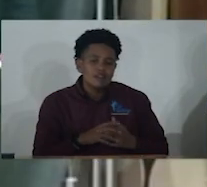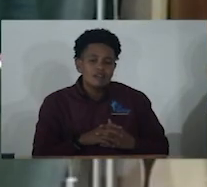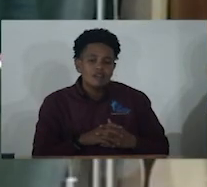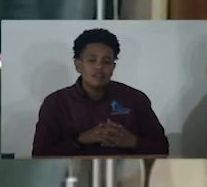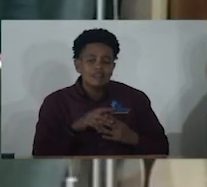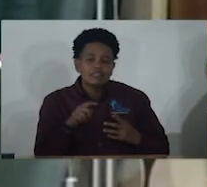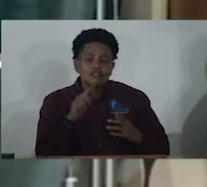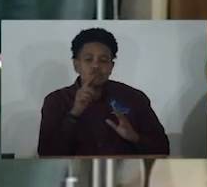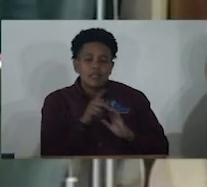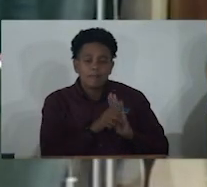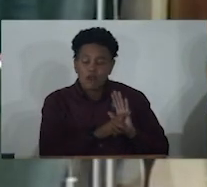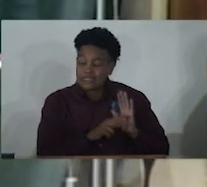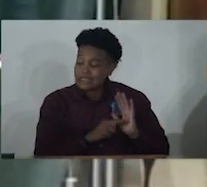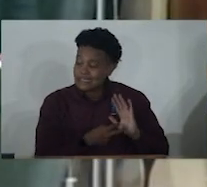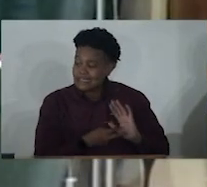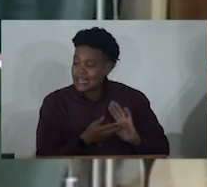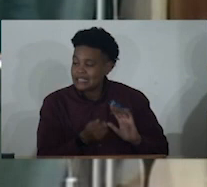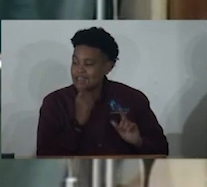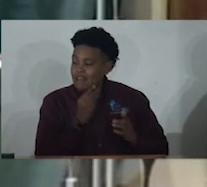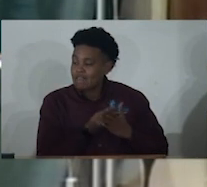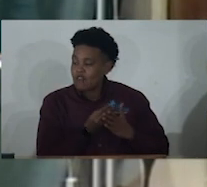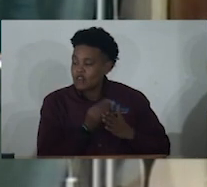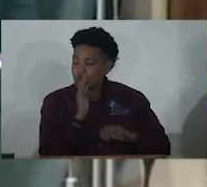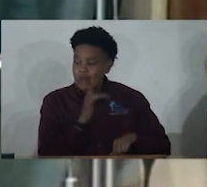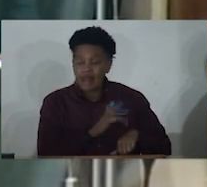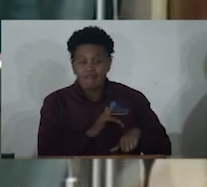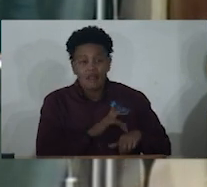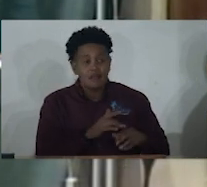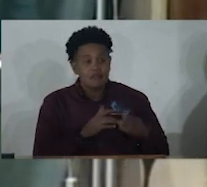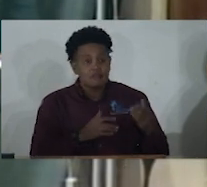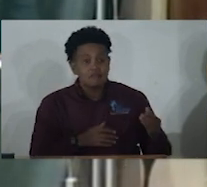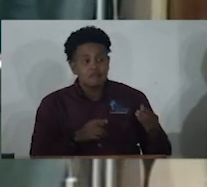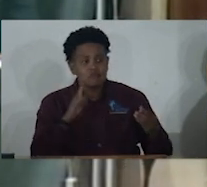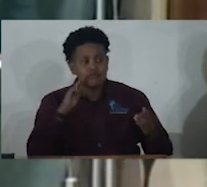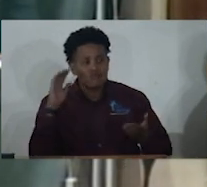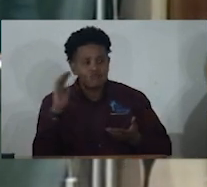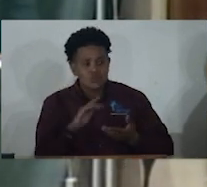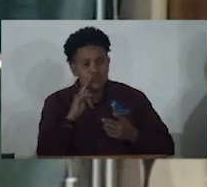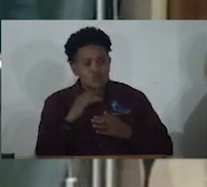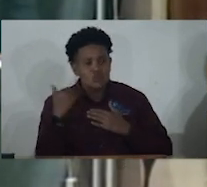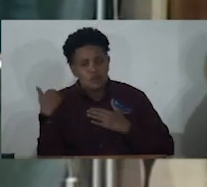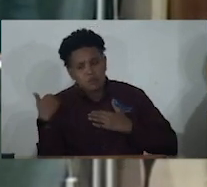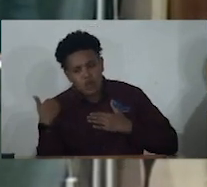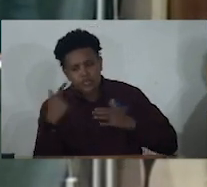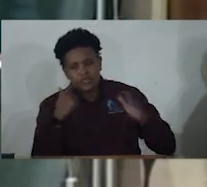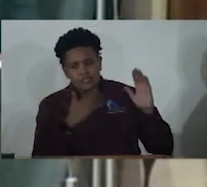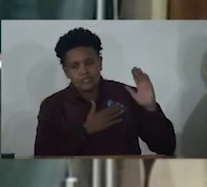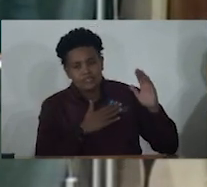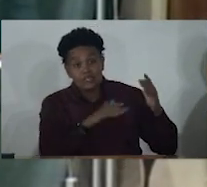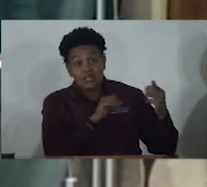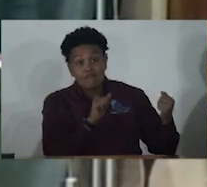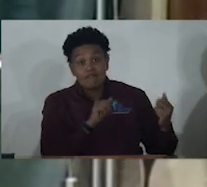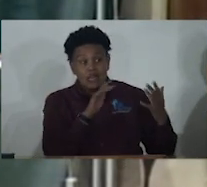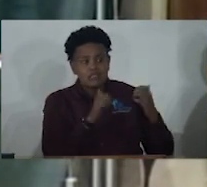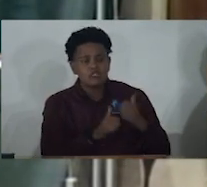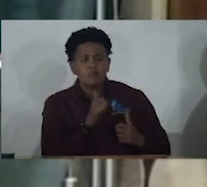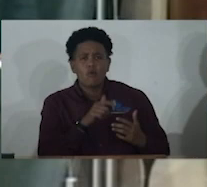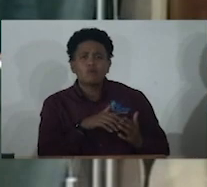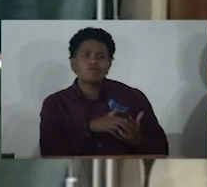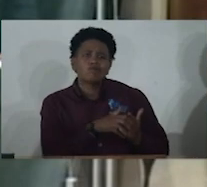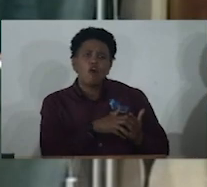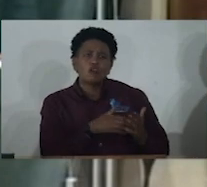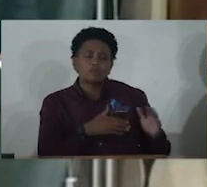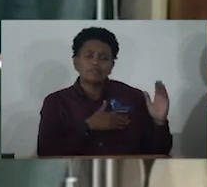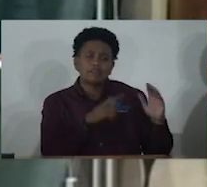This is the policy intent that funds will be made available to ease the burden that citizens face, the most vulnerable of citizens,